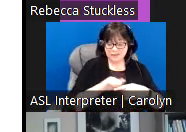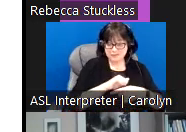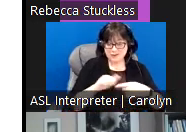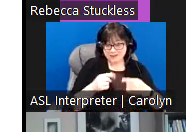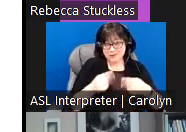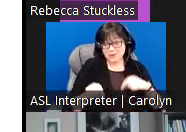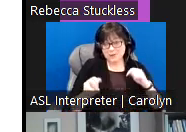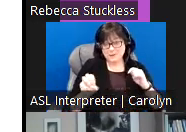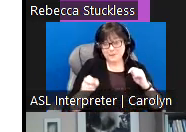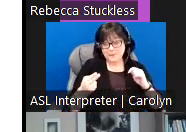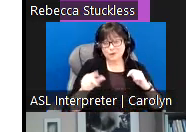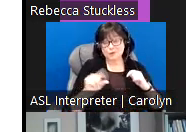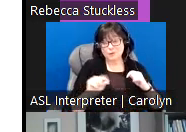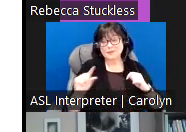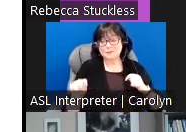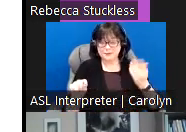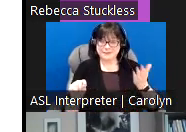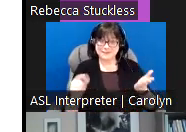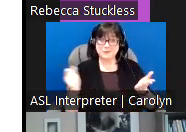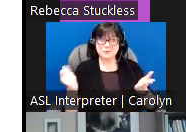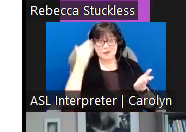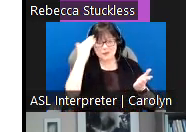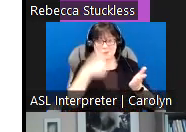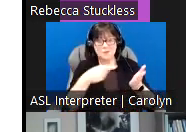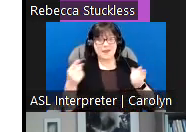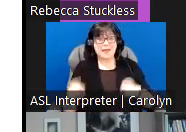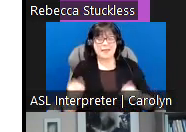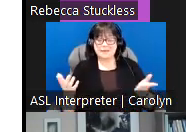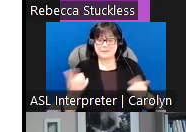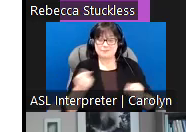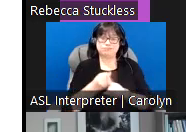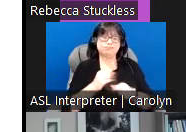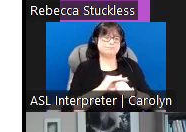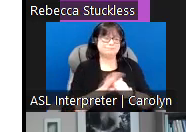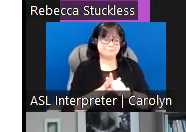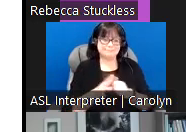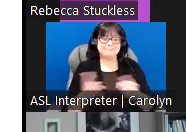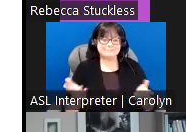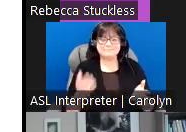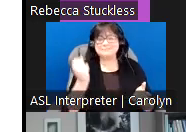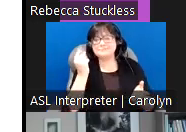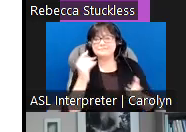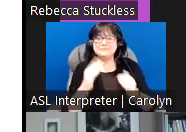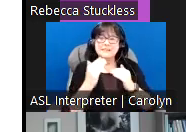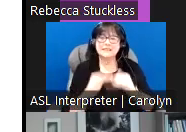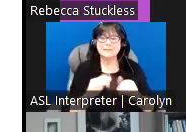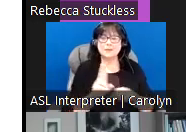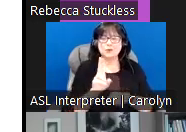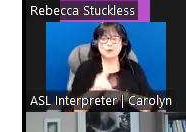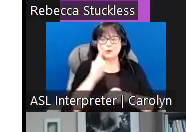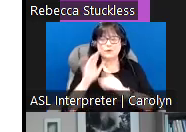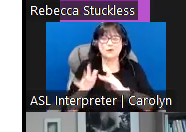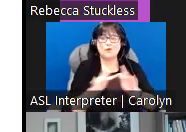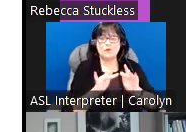So since it's a paper-based assessment, it does have limitations in terms of using it in an online digital